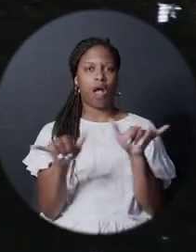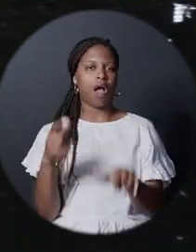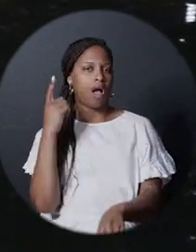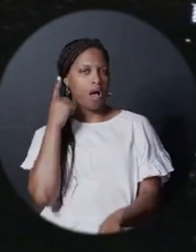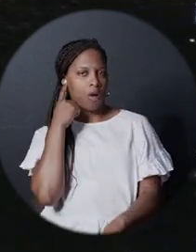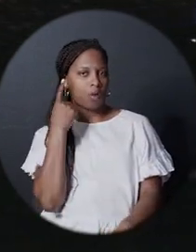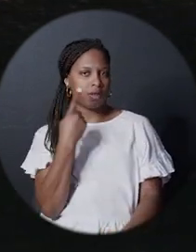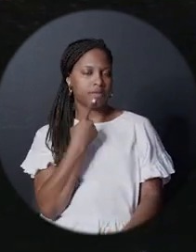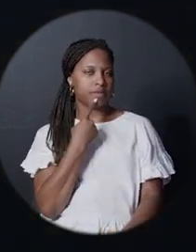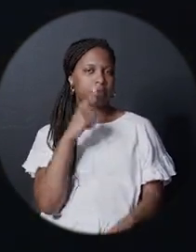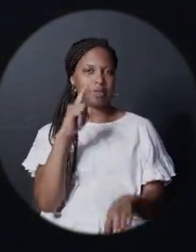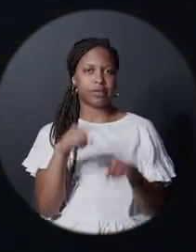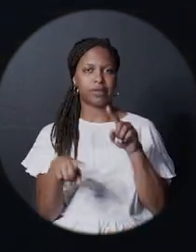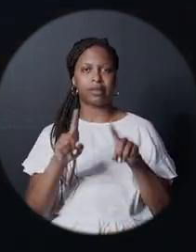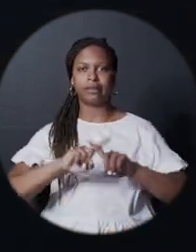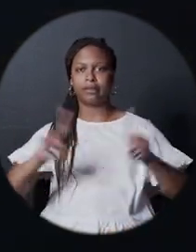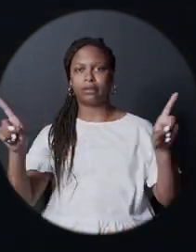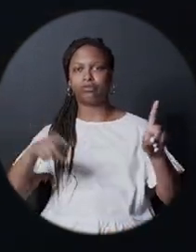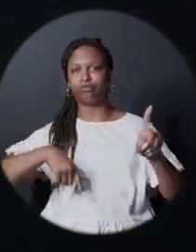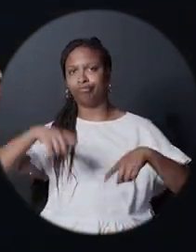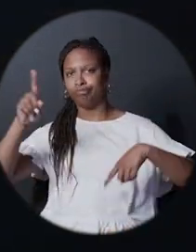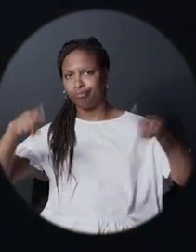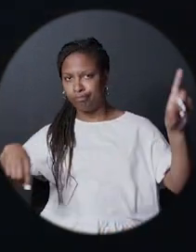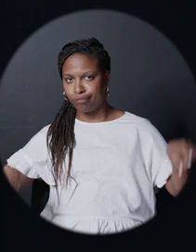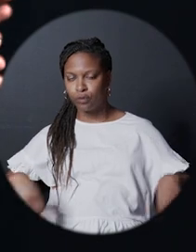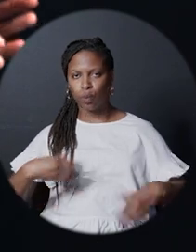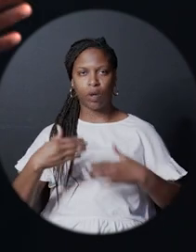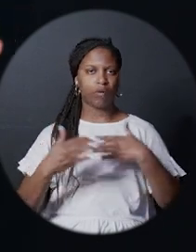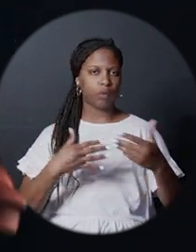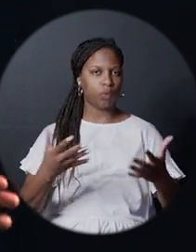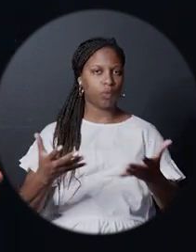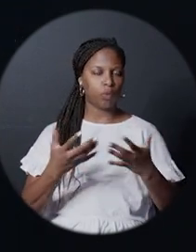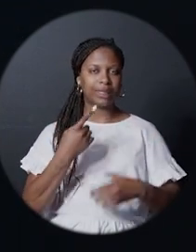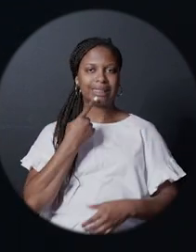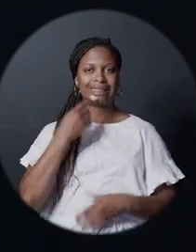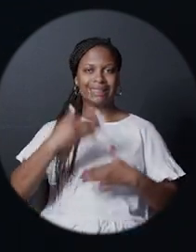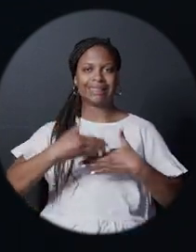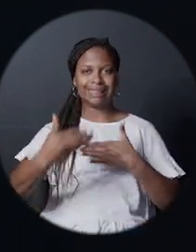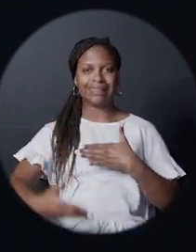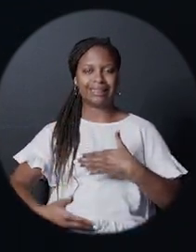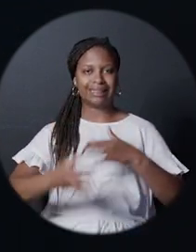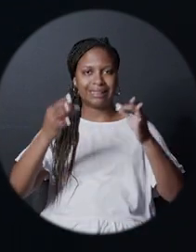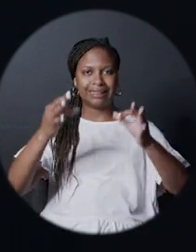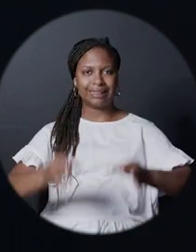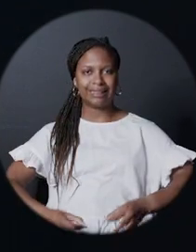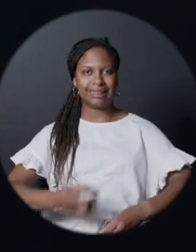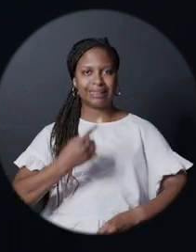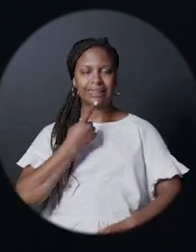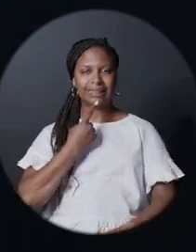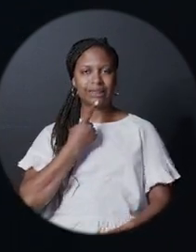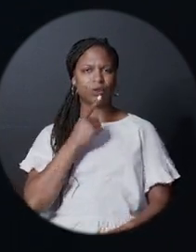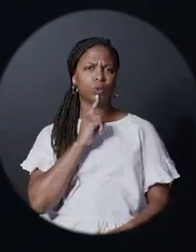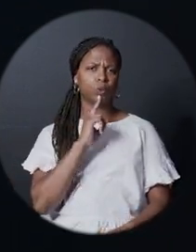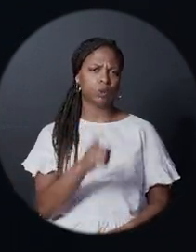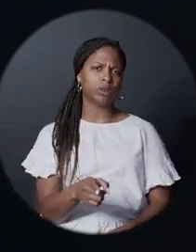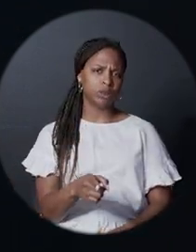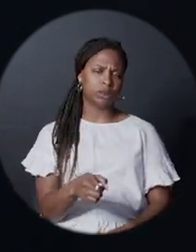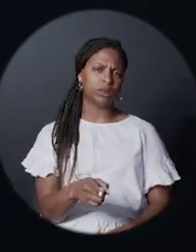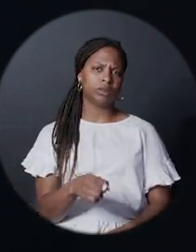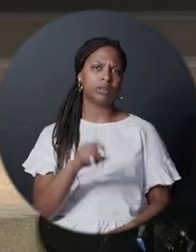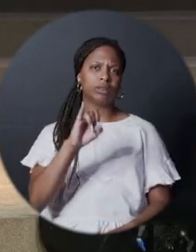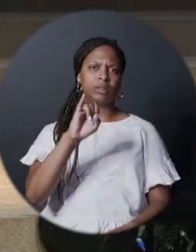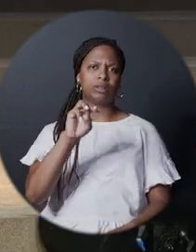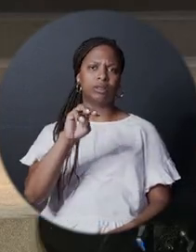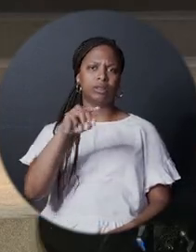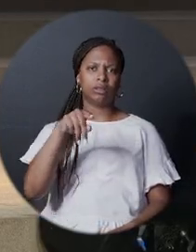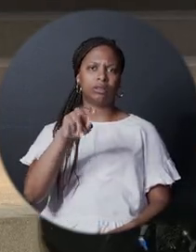that rhymes with what they said. You can't go in a different direction. You can't say whatever you want. What you say next is determined by what they said.